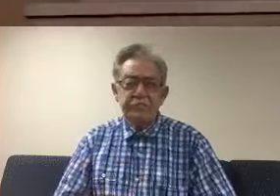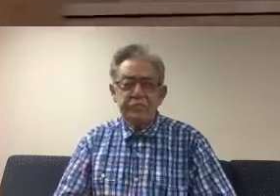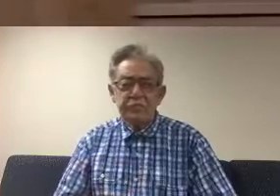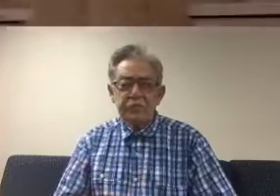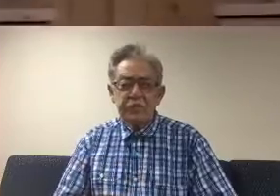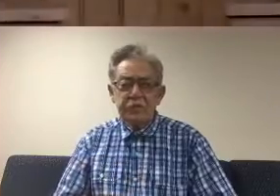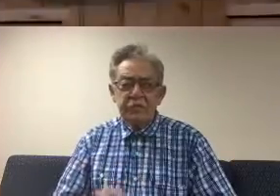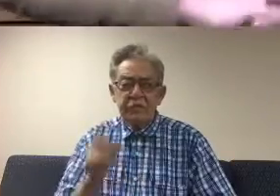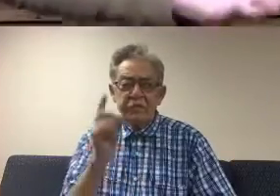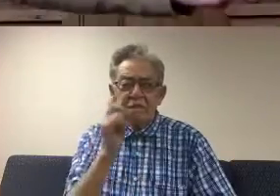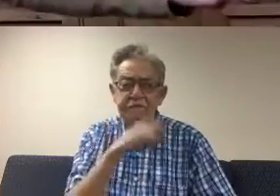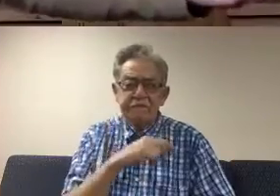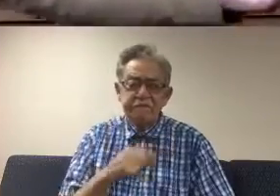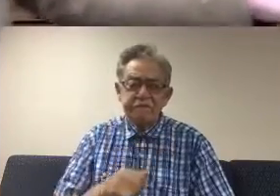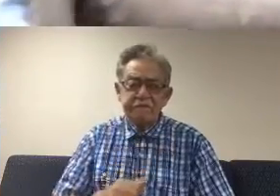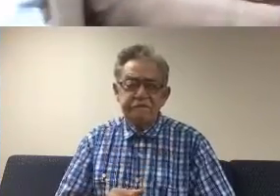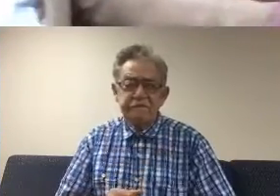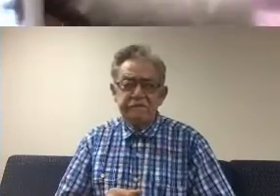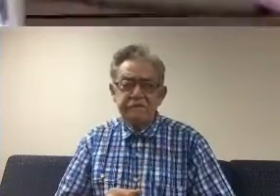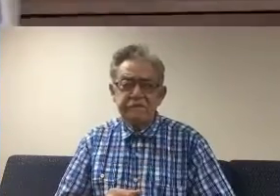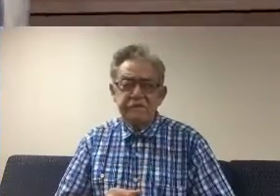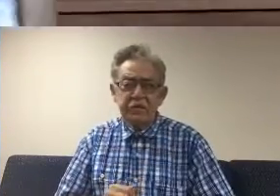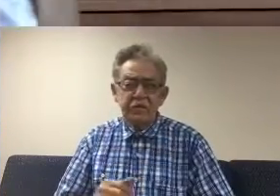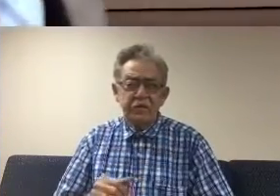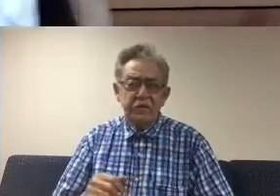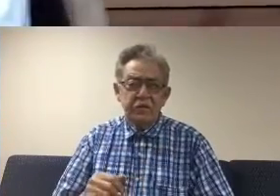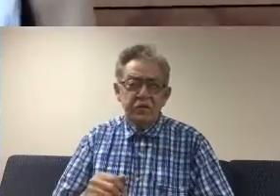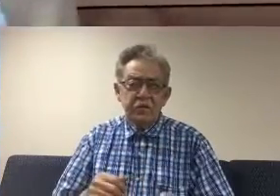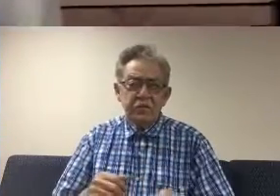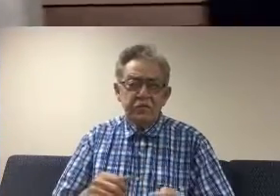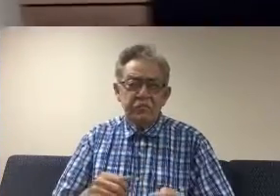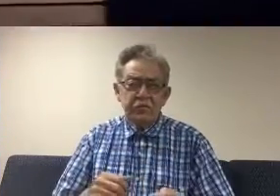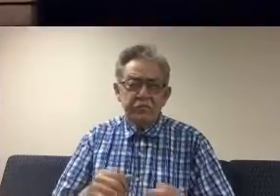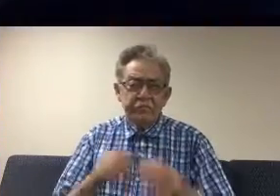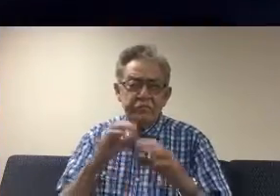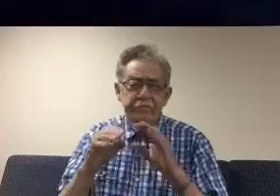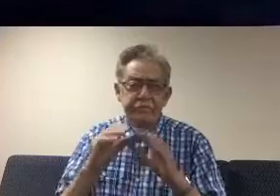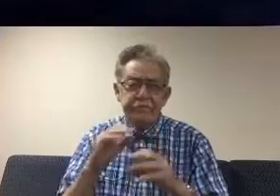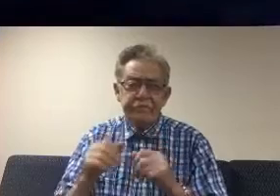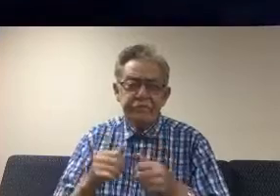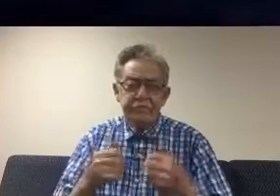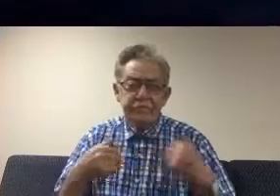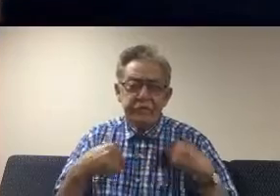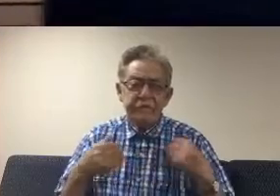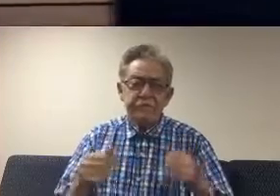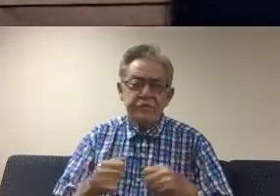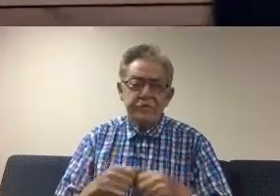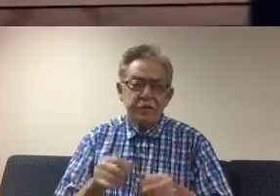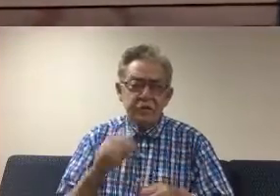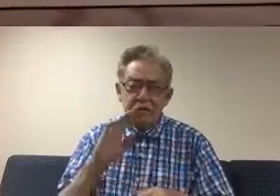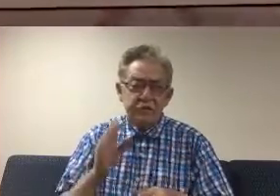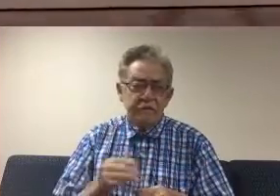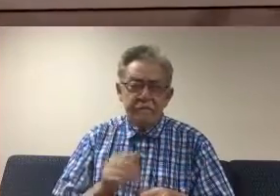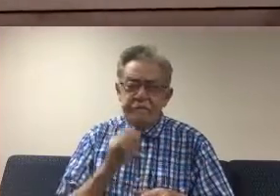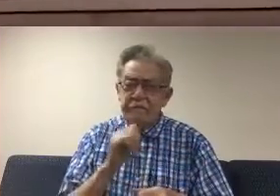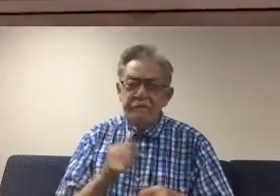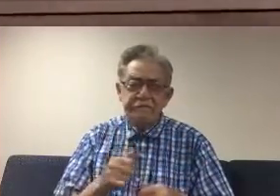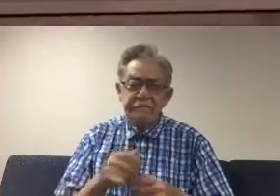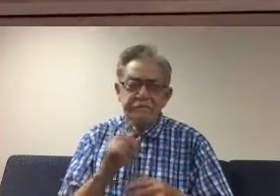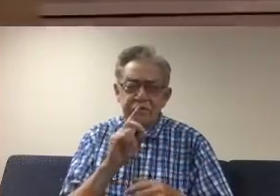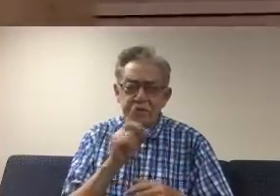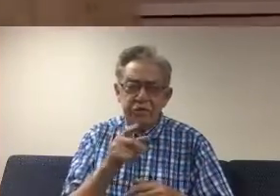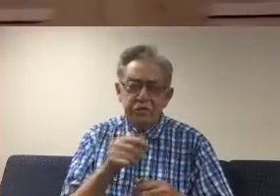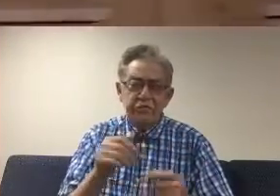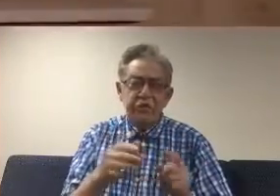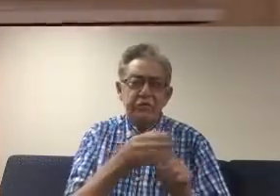falsified general media that we have. But popularity never defines truth, my friends. It never does. It's not true because it's